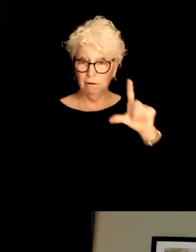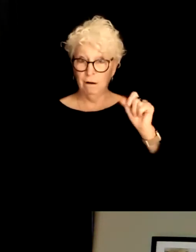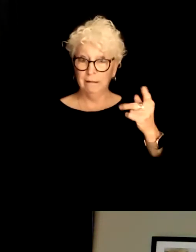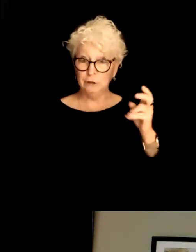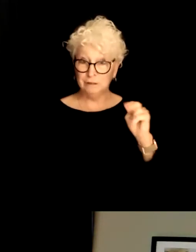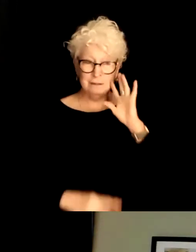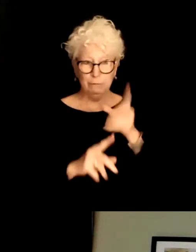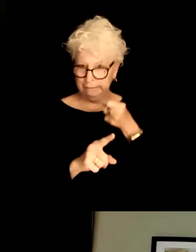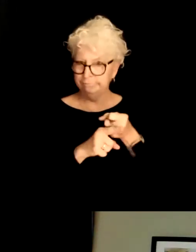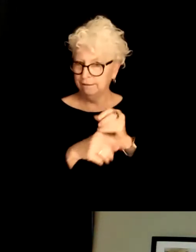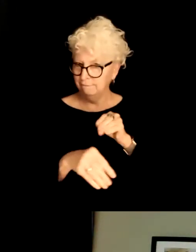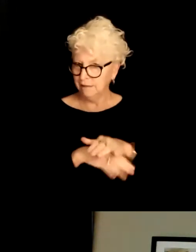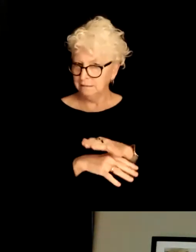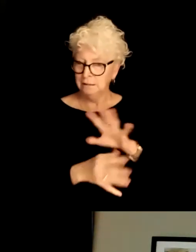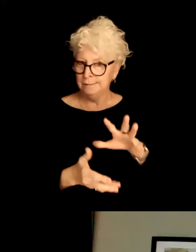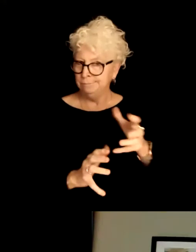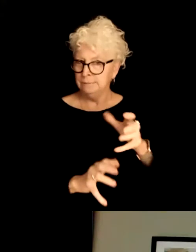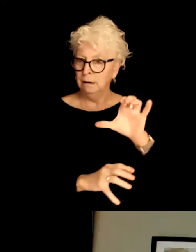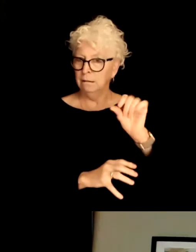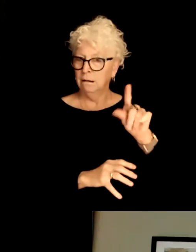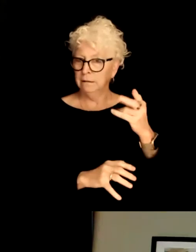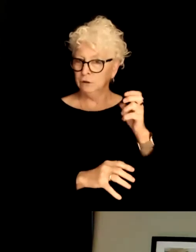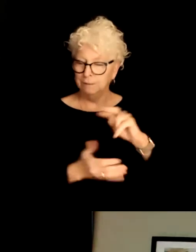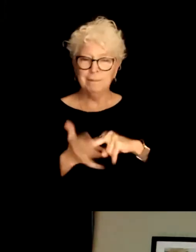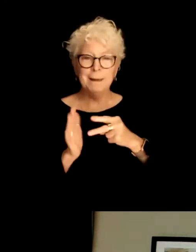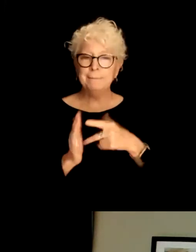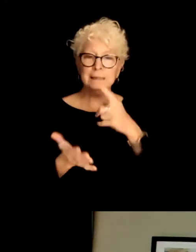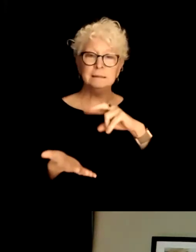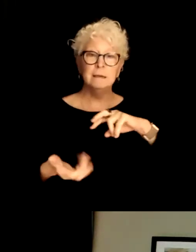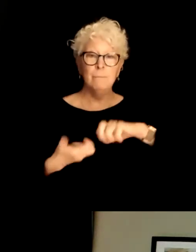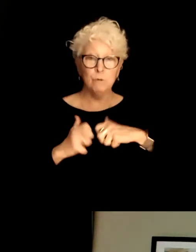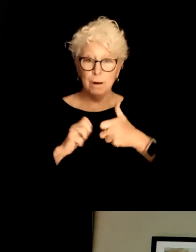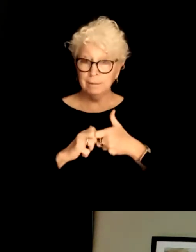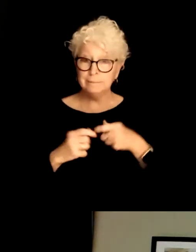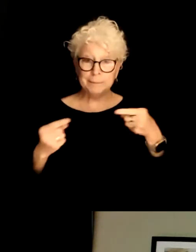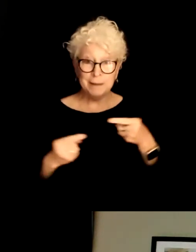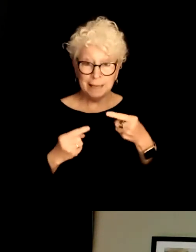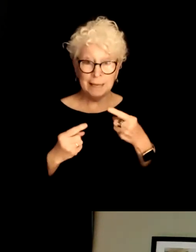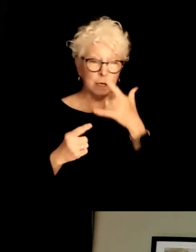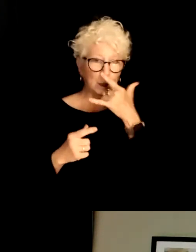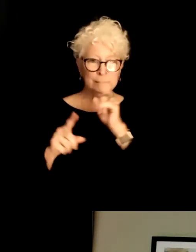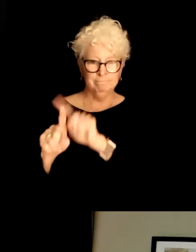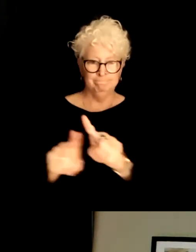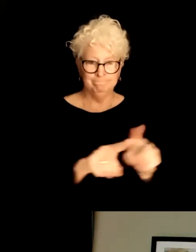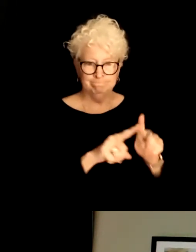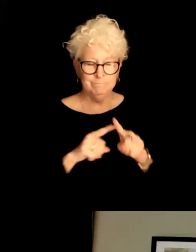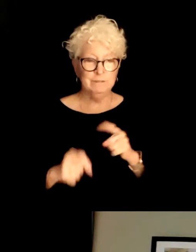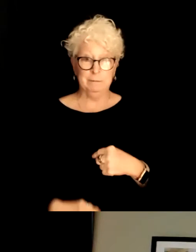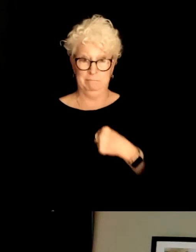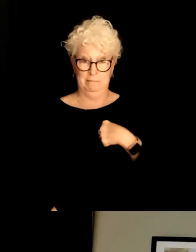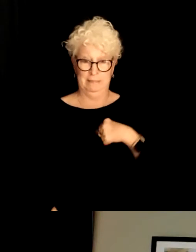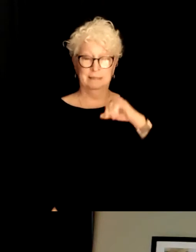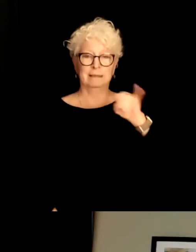patients manifest a huge variety of symptoms. So in my case, this is severe joint pain and